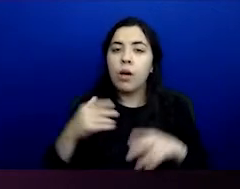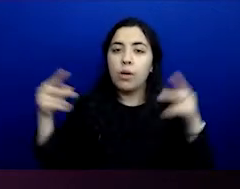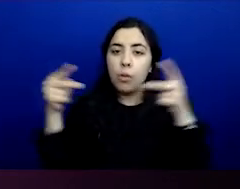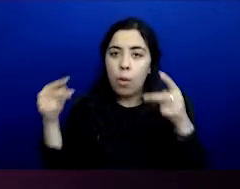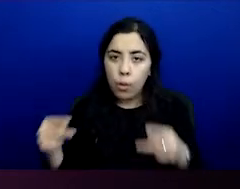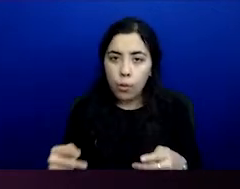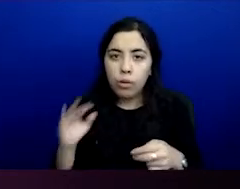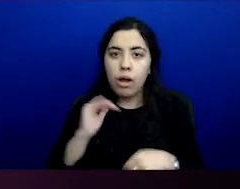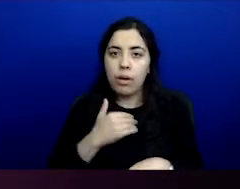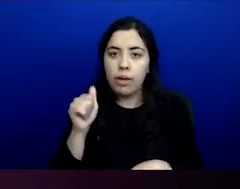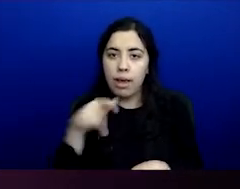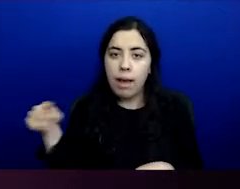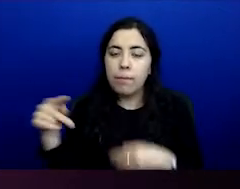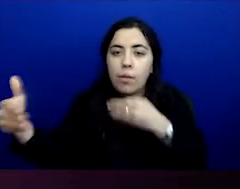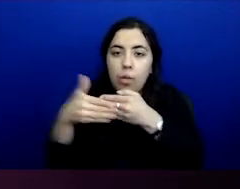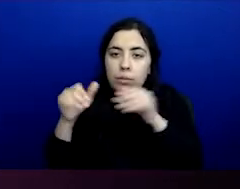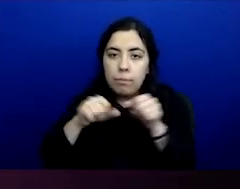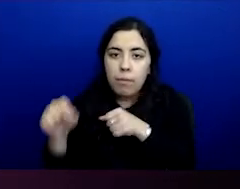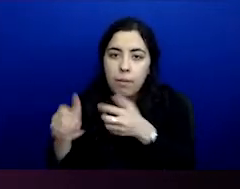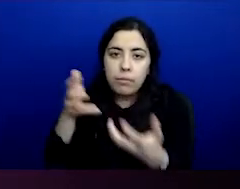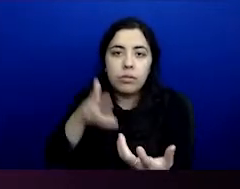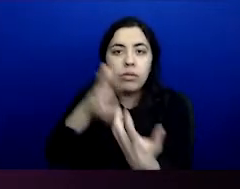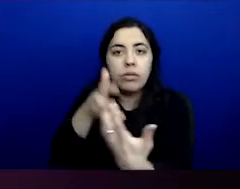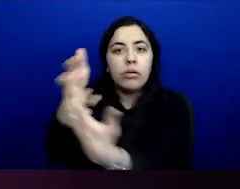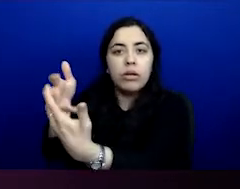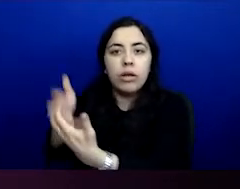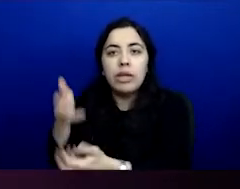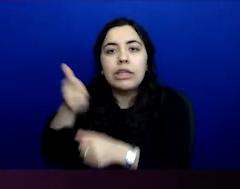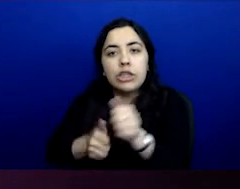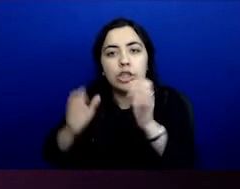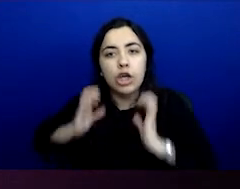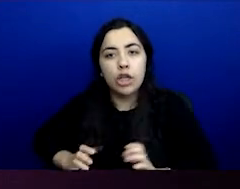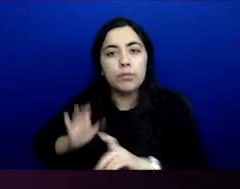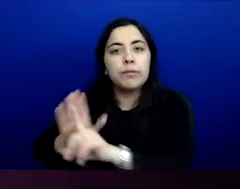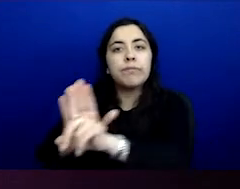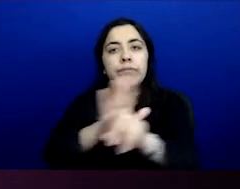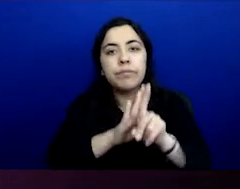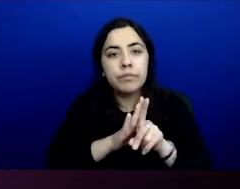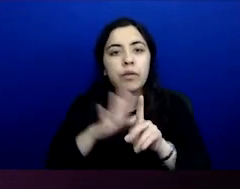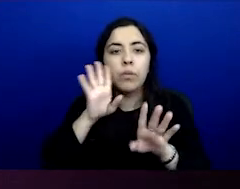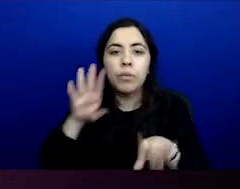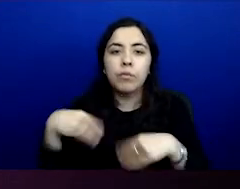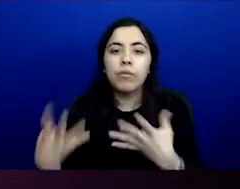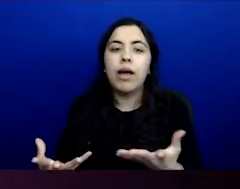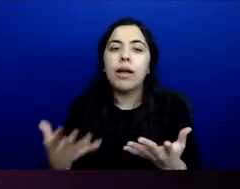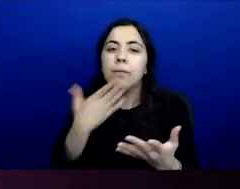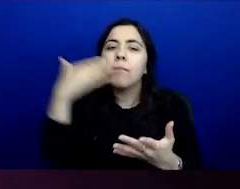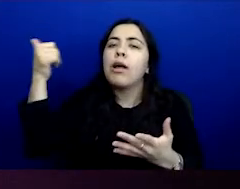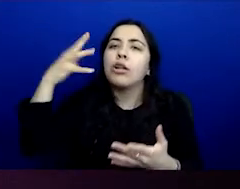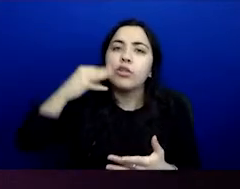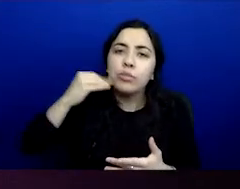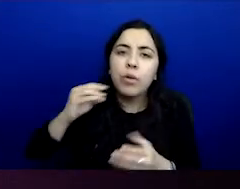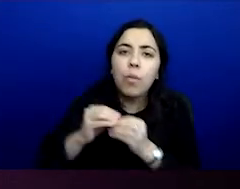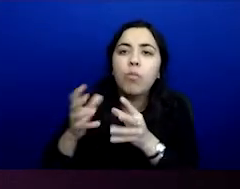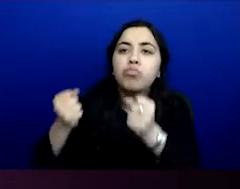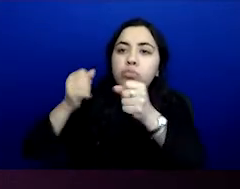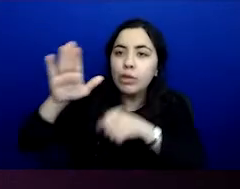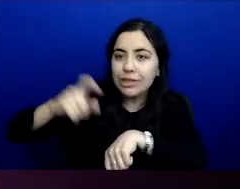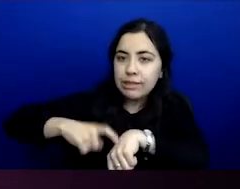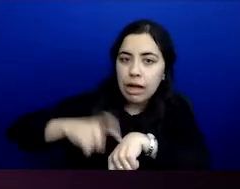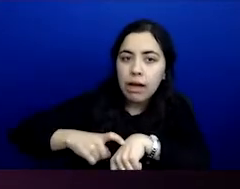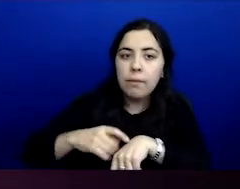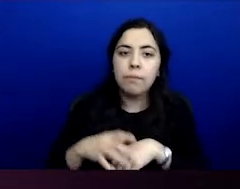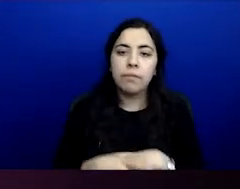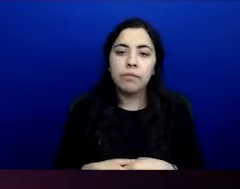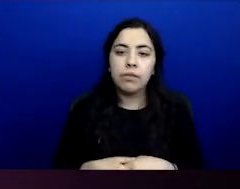to our customers as possible, which is going to give them better page load times and just overall a better experience. So that could be enabled through